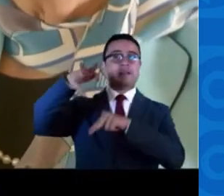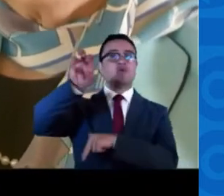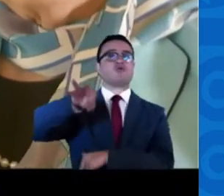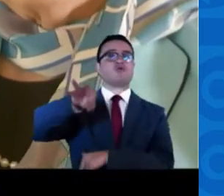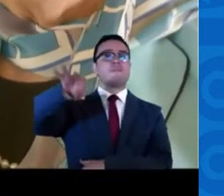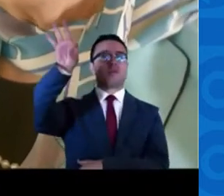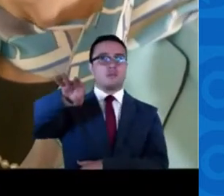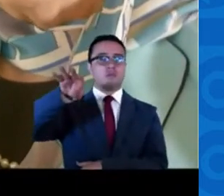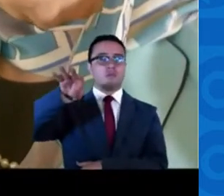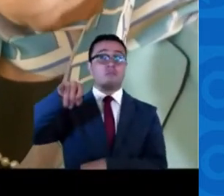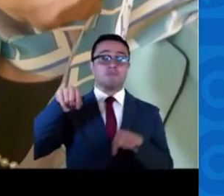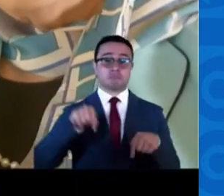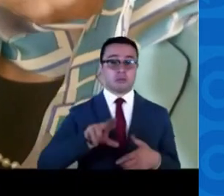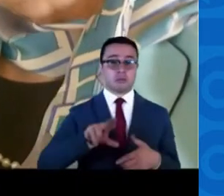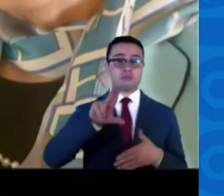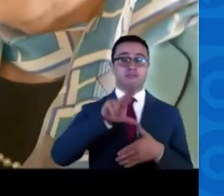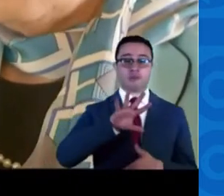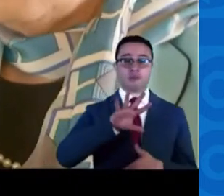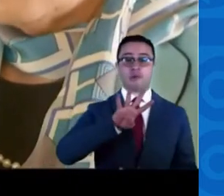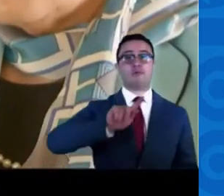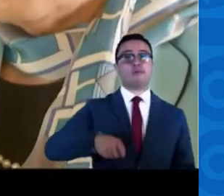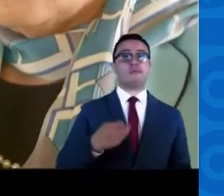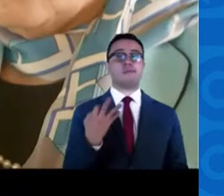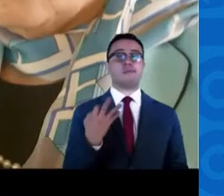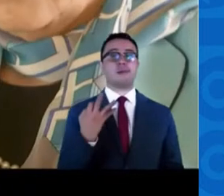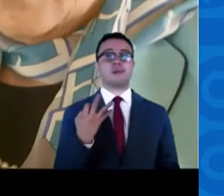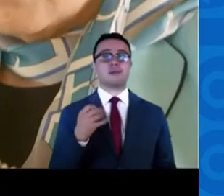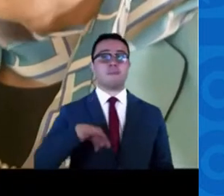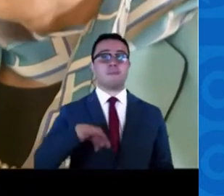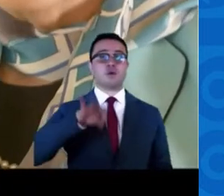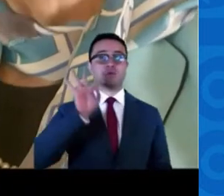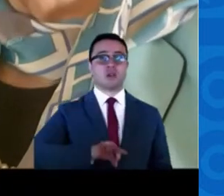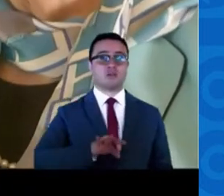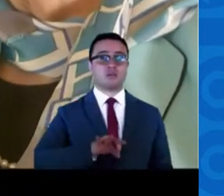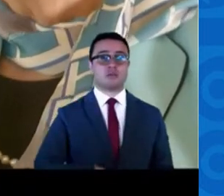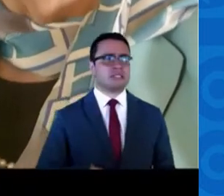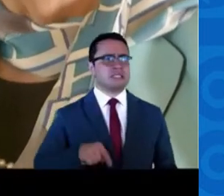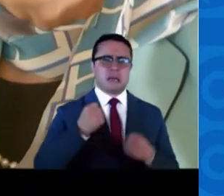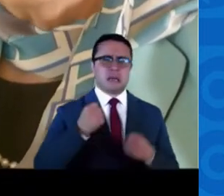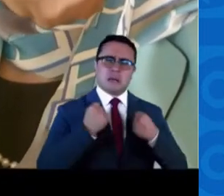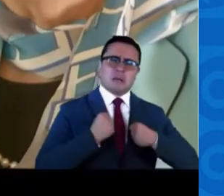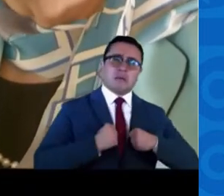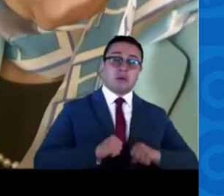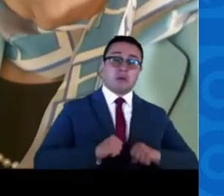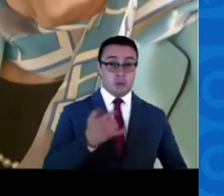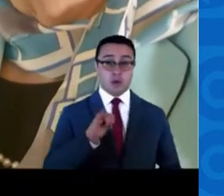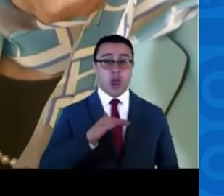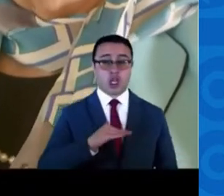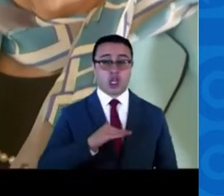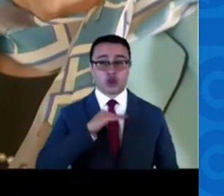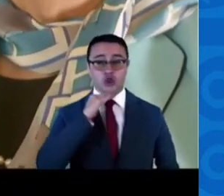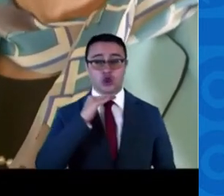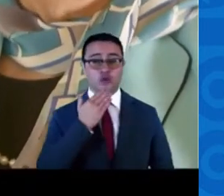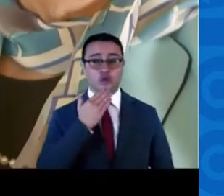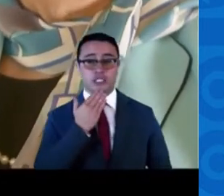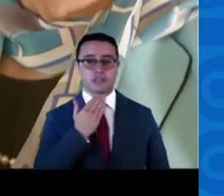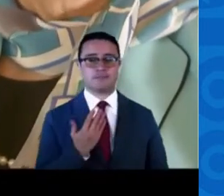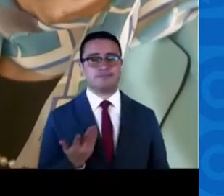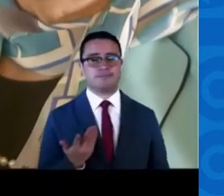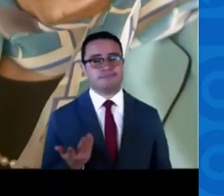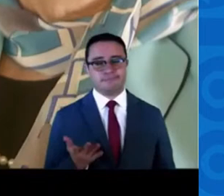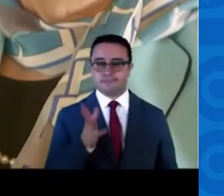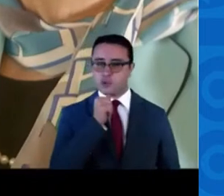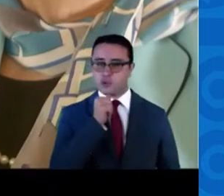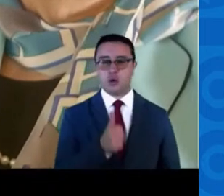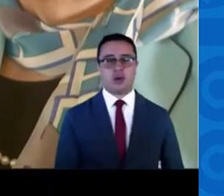of above 18% of the GNP, and but our countries